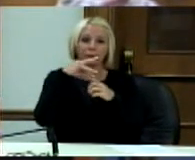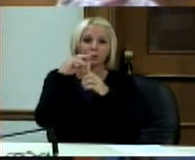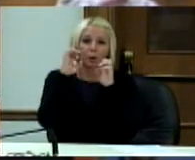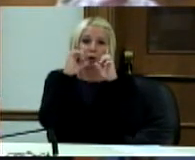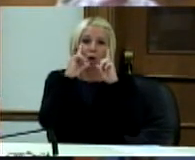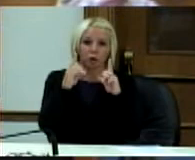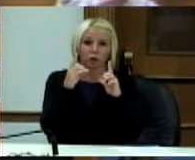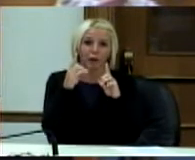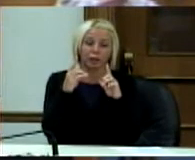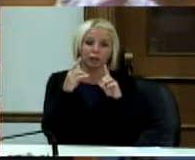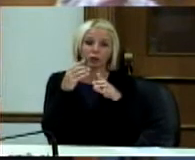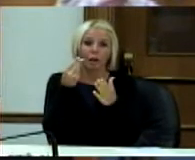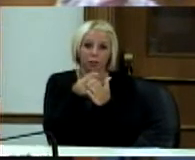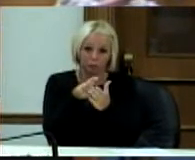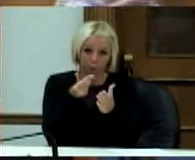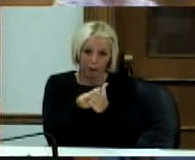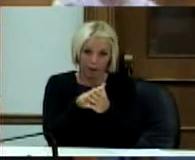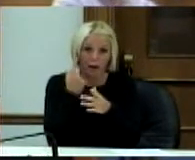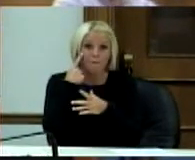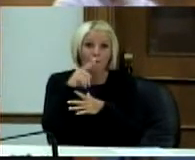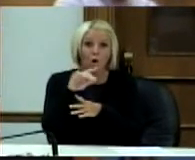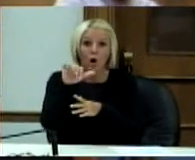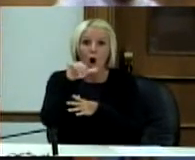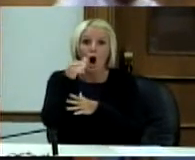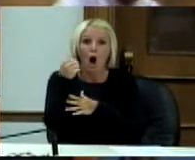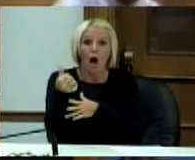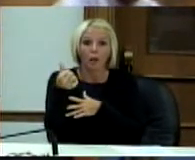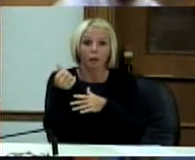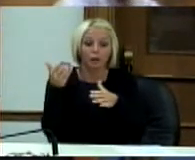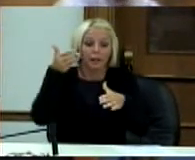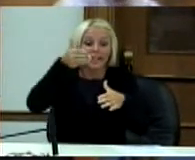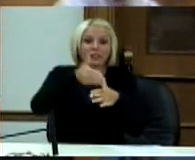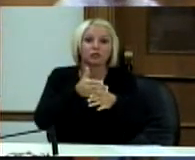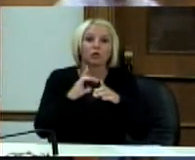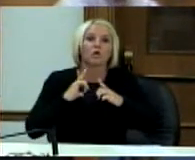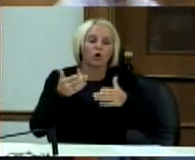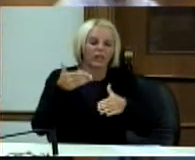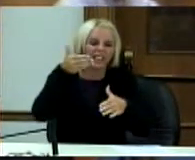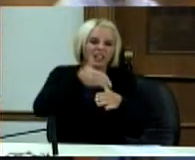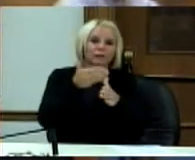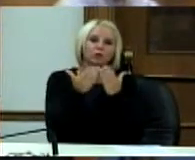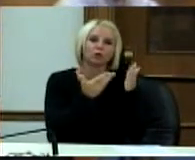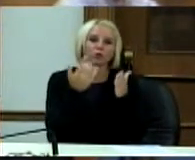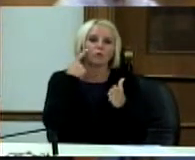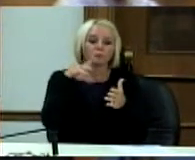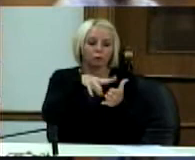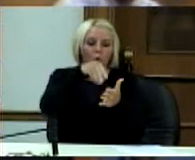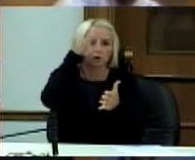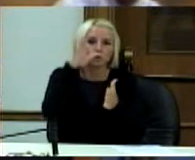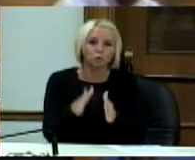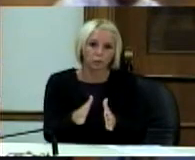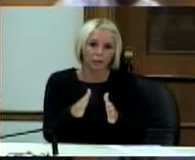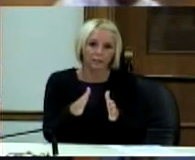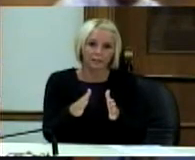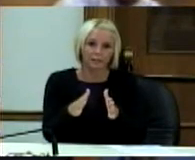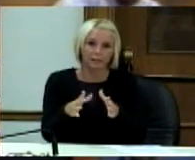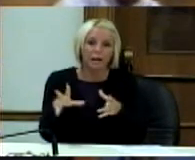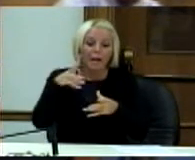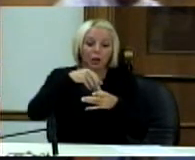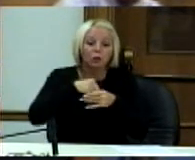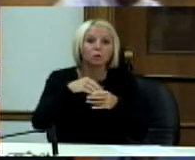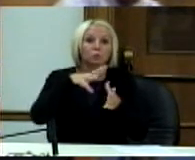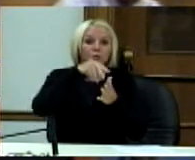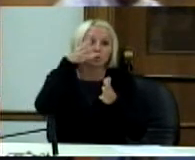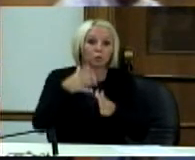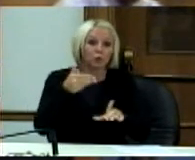federal dollars for other early intervention services for students. That